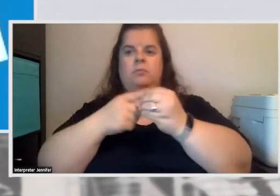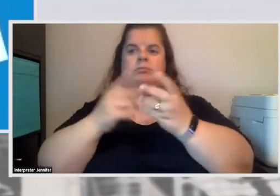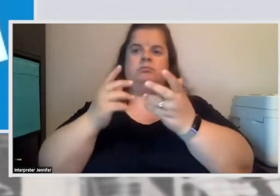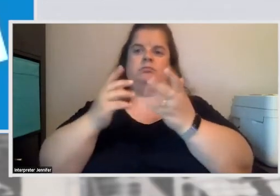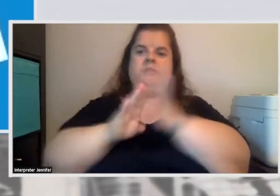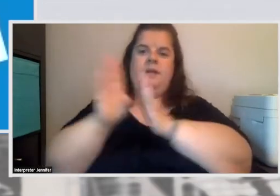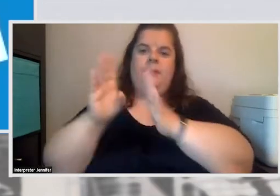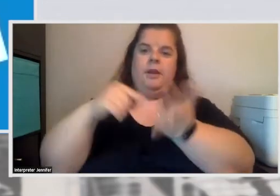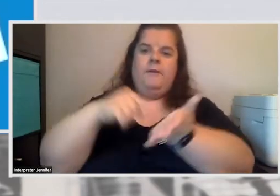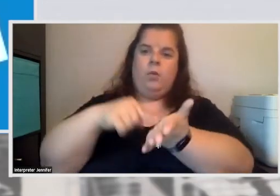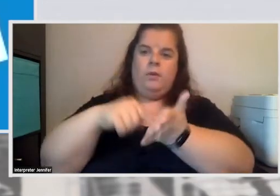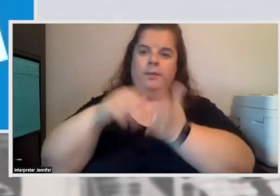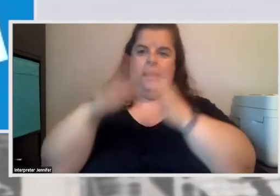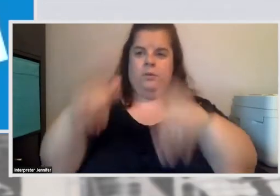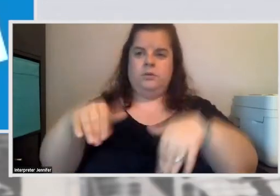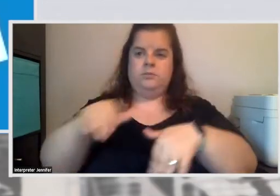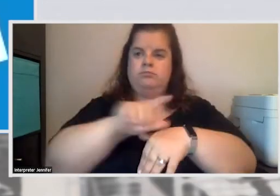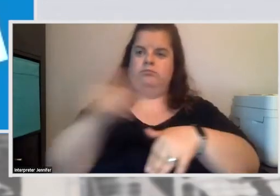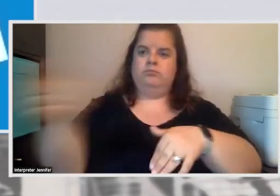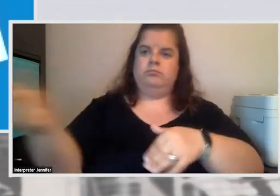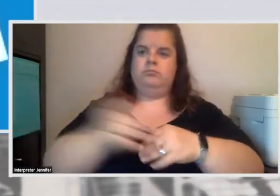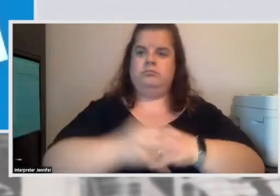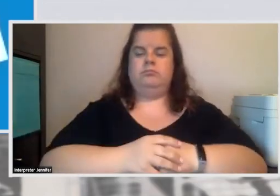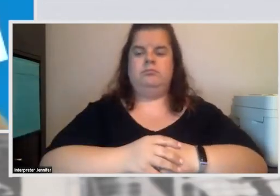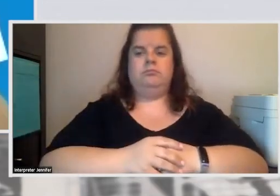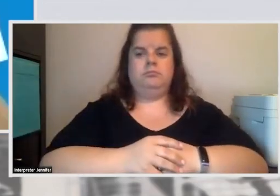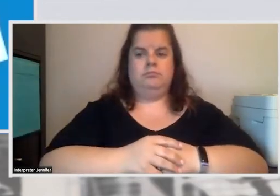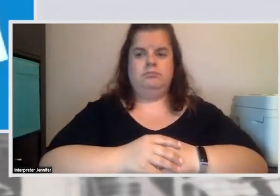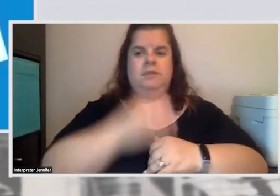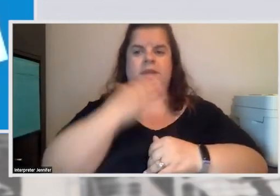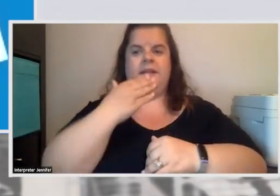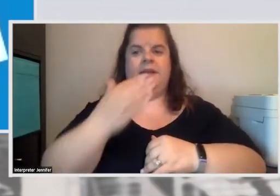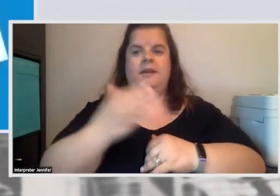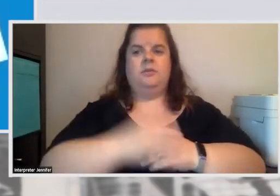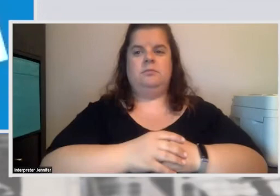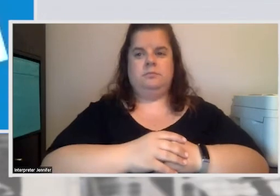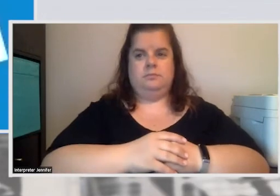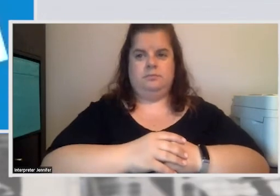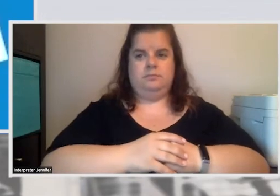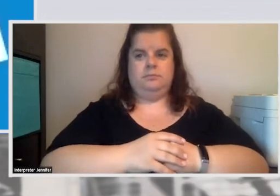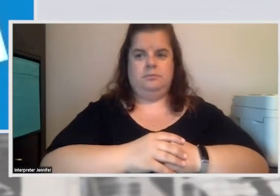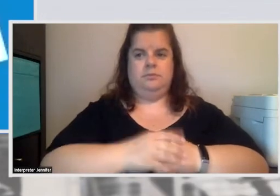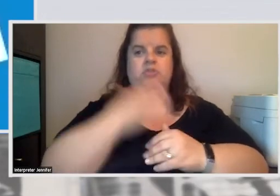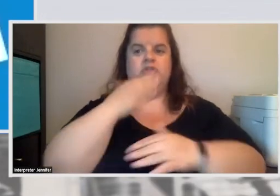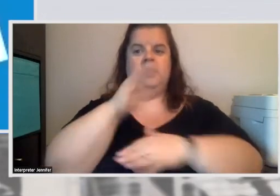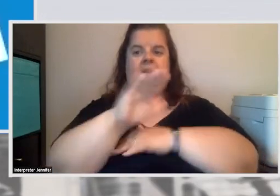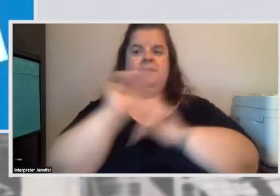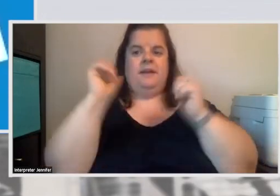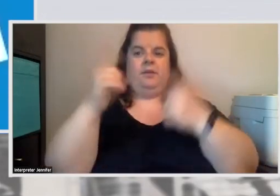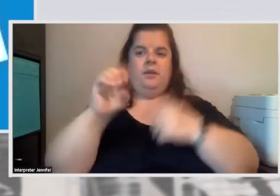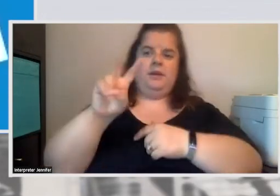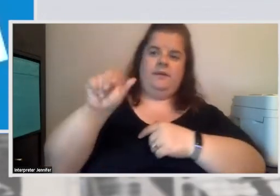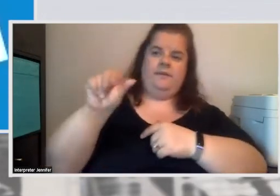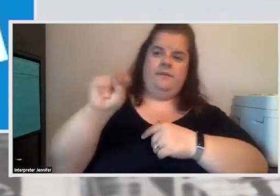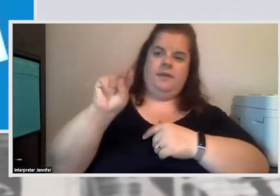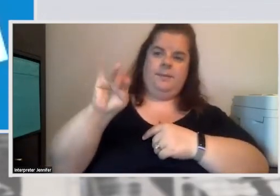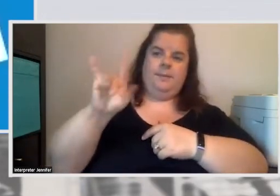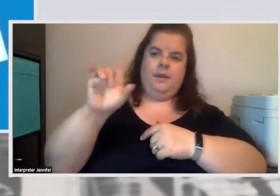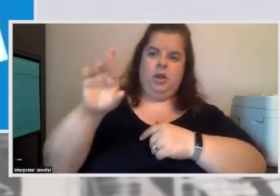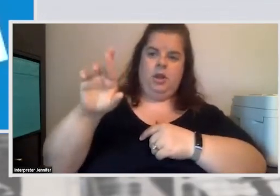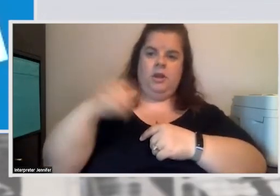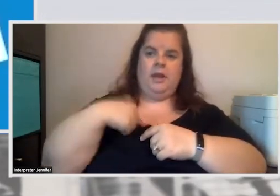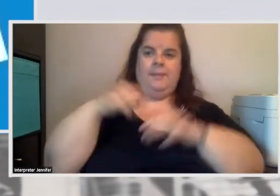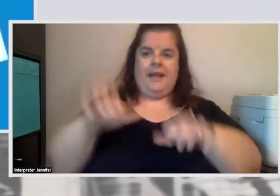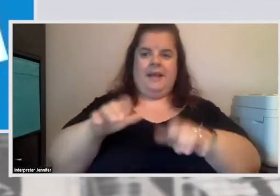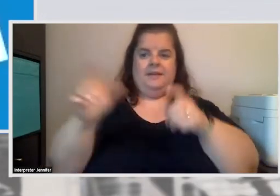housing. So Evan, I'm going to turn it over to you. Thanks. Thank you, Tom. Good evening, everyone. My name's Evan Miller, and I'm the acting